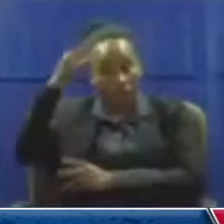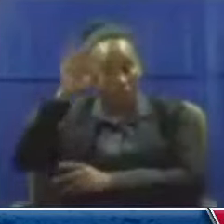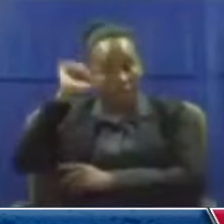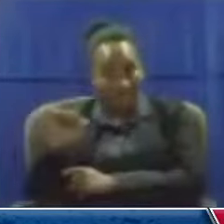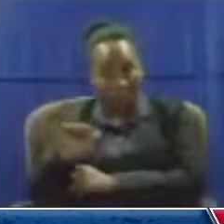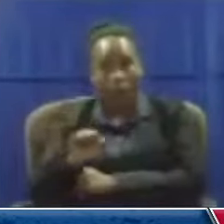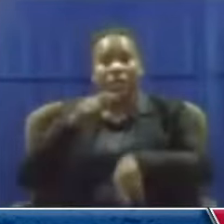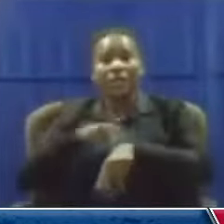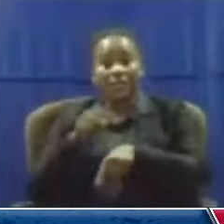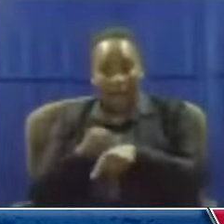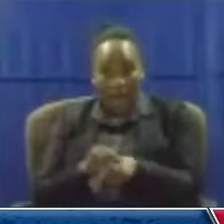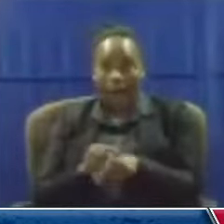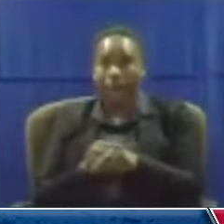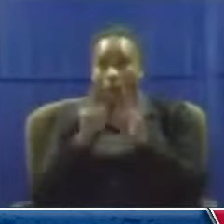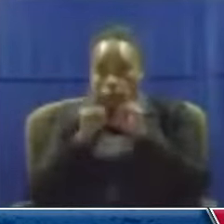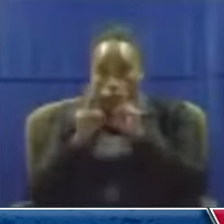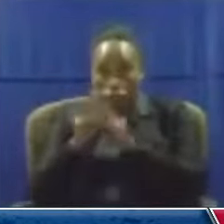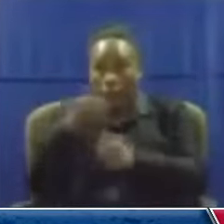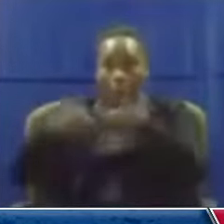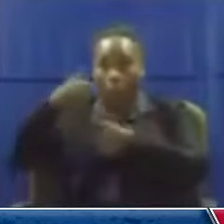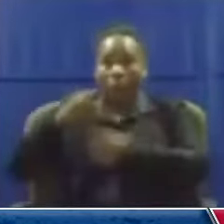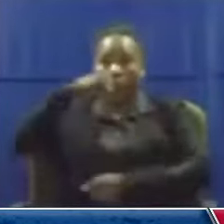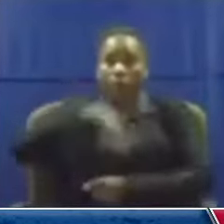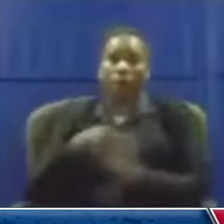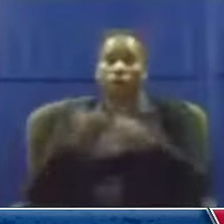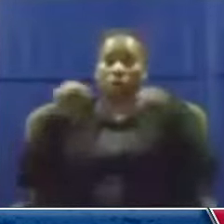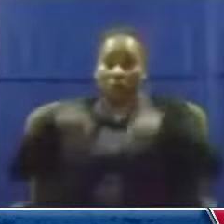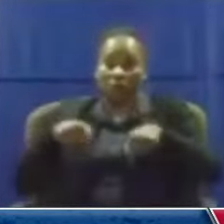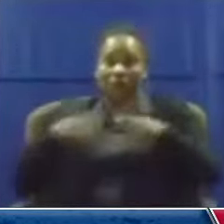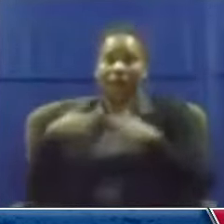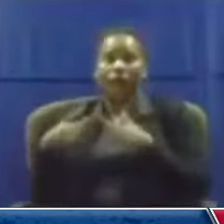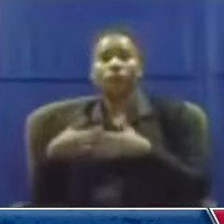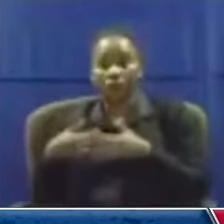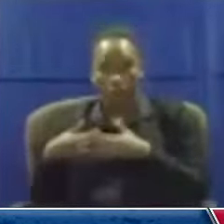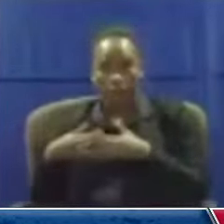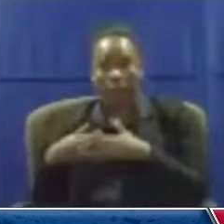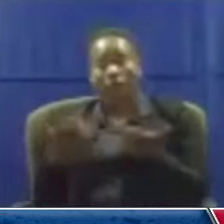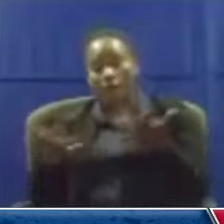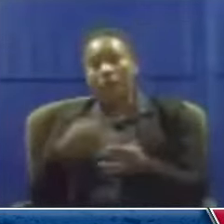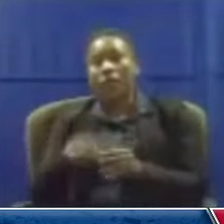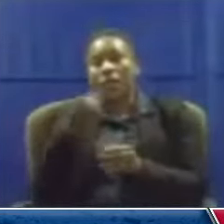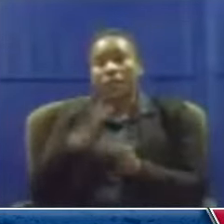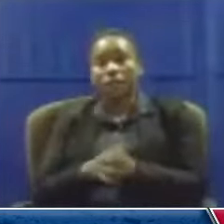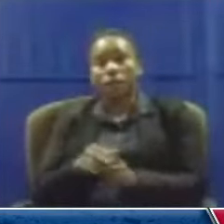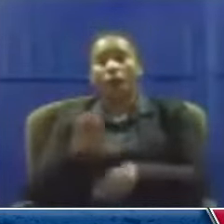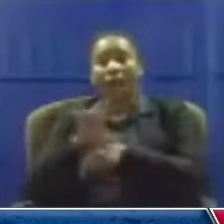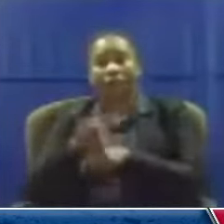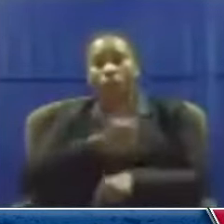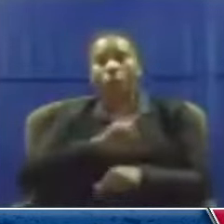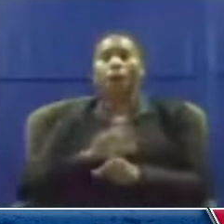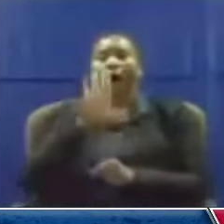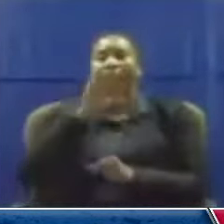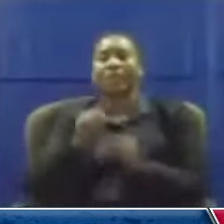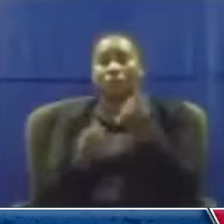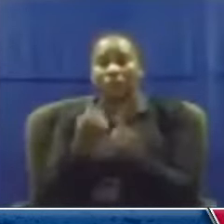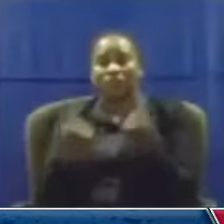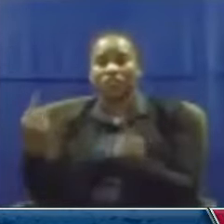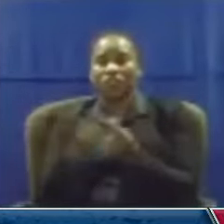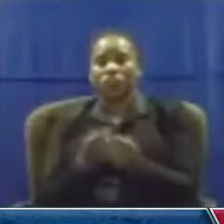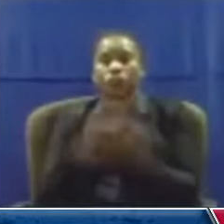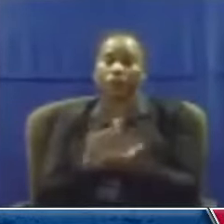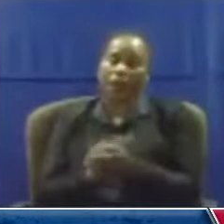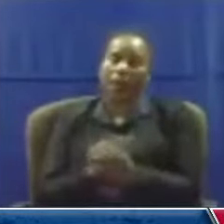no exercise of authority from this House. We may offer you some advice, and you've asked everybody to pitch in, taken from our